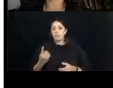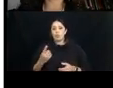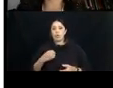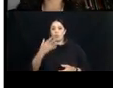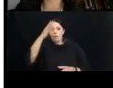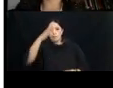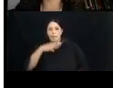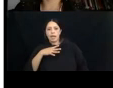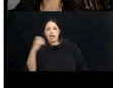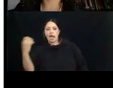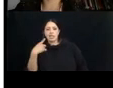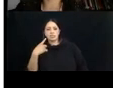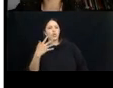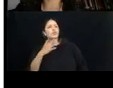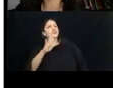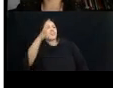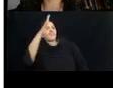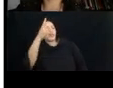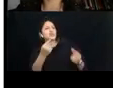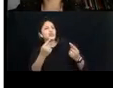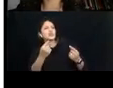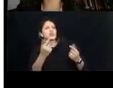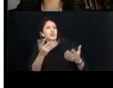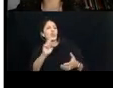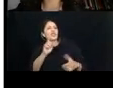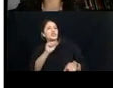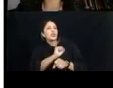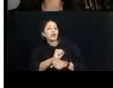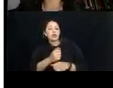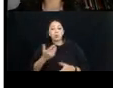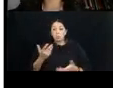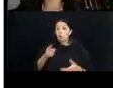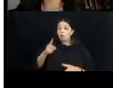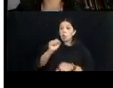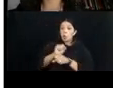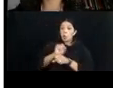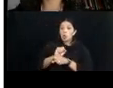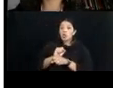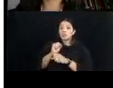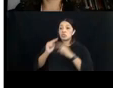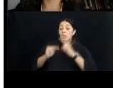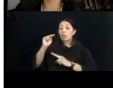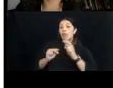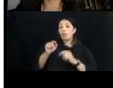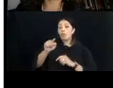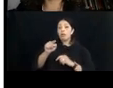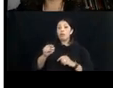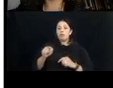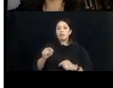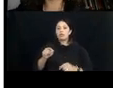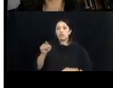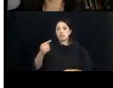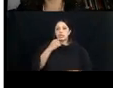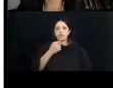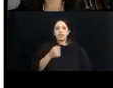me telling her, well, you know, he's a laborer, you know, he works with his hands. And then she told me, and I'll never forget this, these were the exact